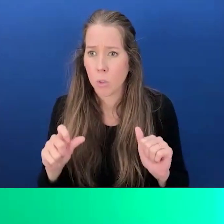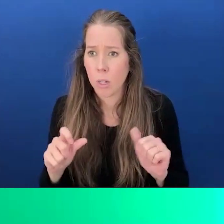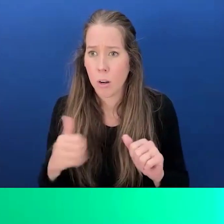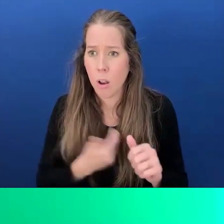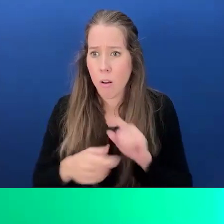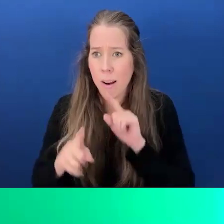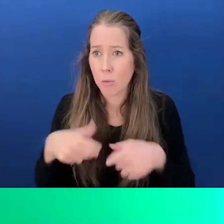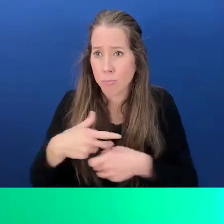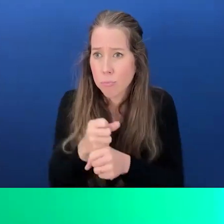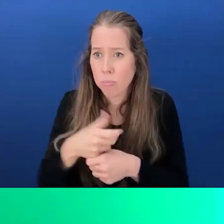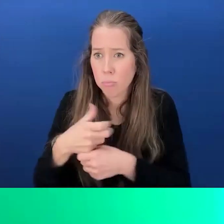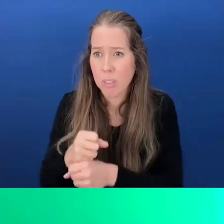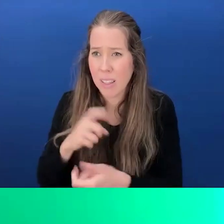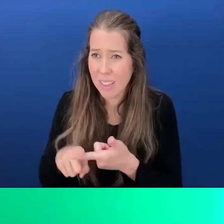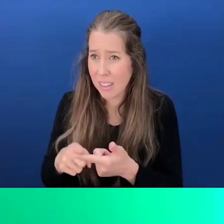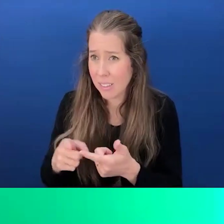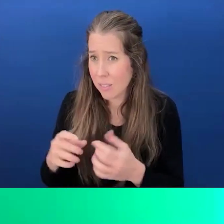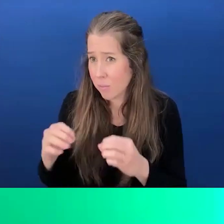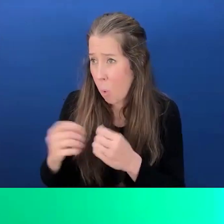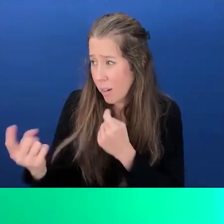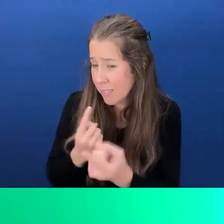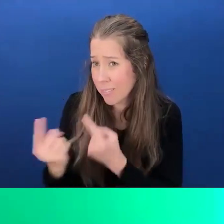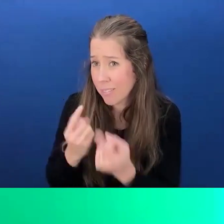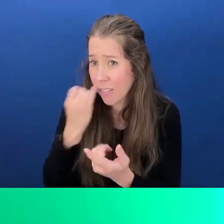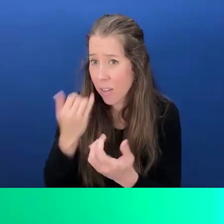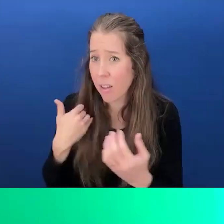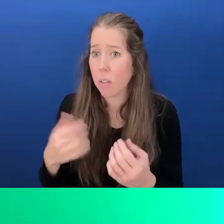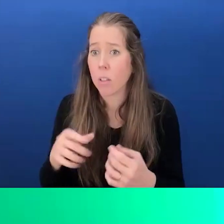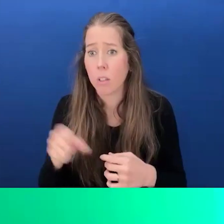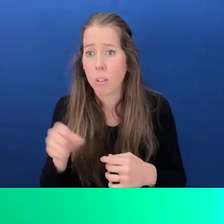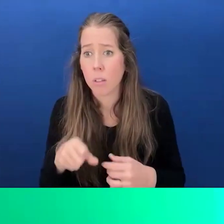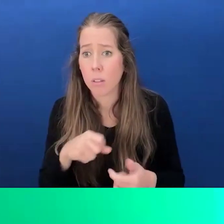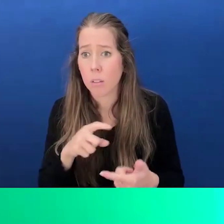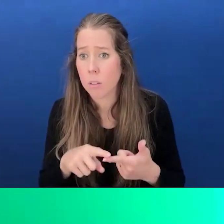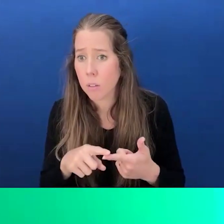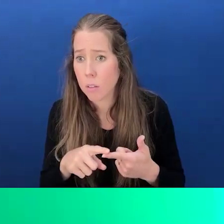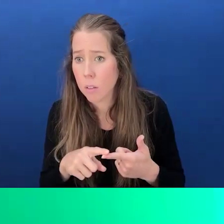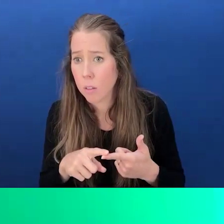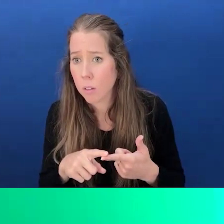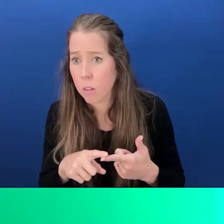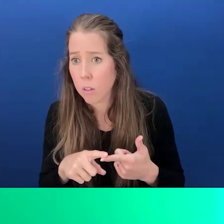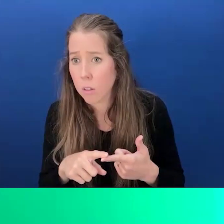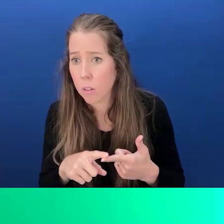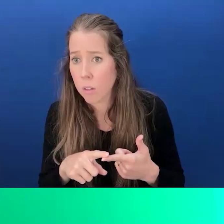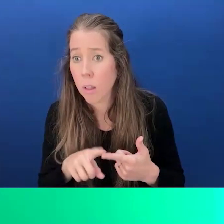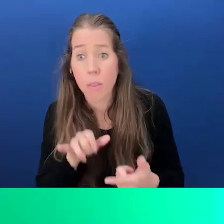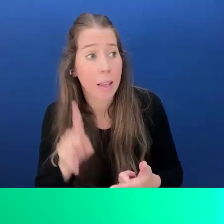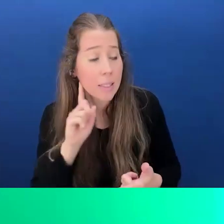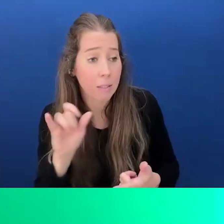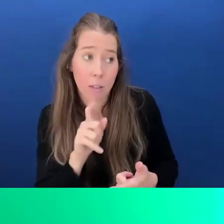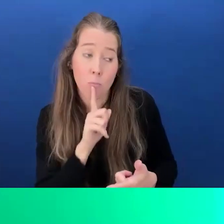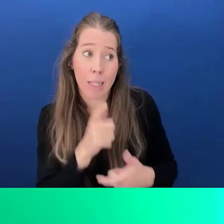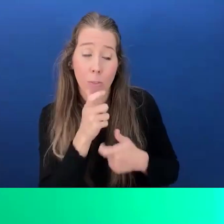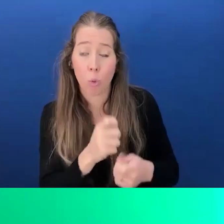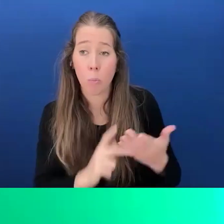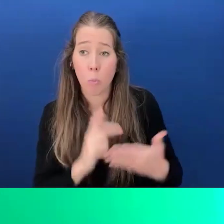answers concise and say, please come talk to us. Yeah, or Yeah. that sounds like a very, very interesting project